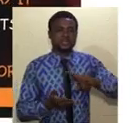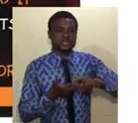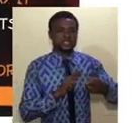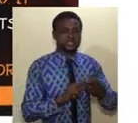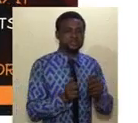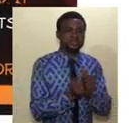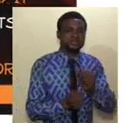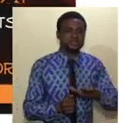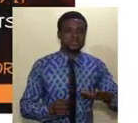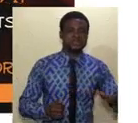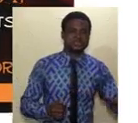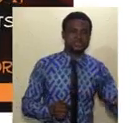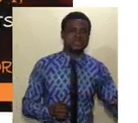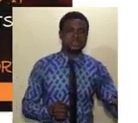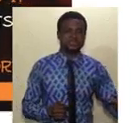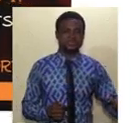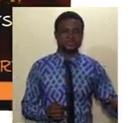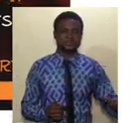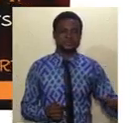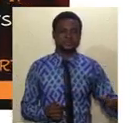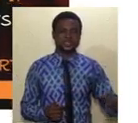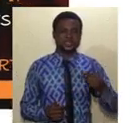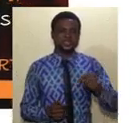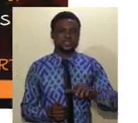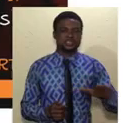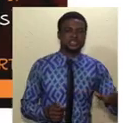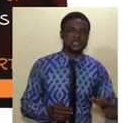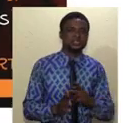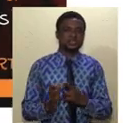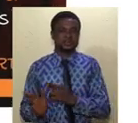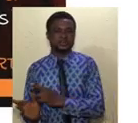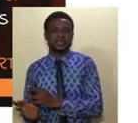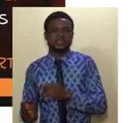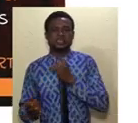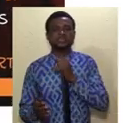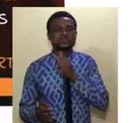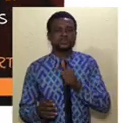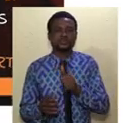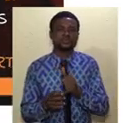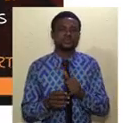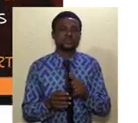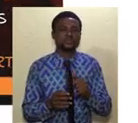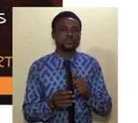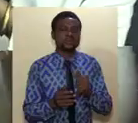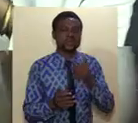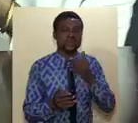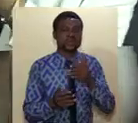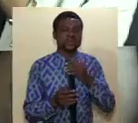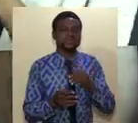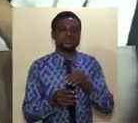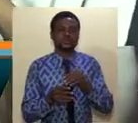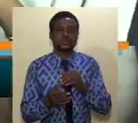relationship with the child? Is it in terms of the child's rights not being adequately enforced and implemented?